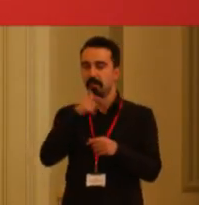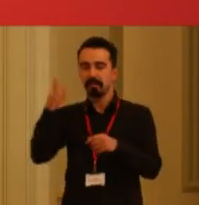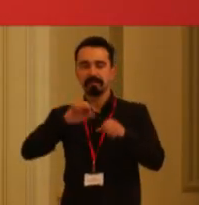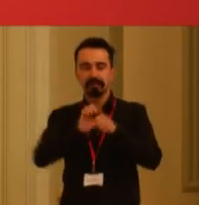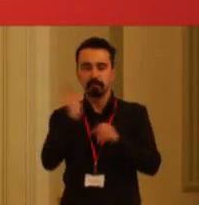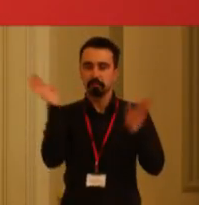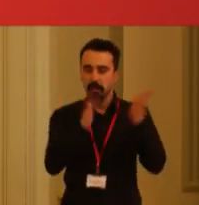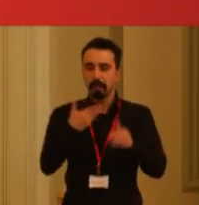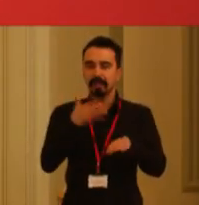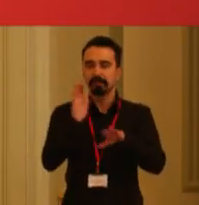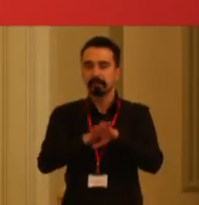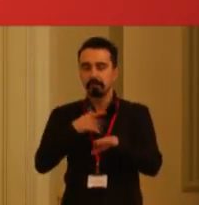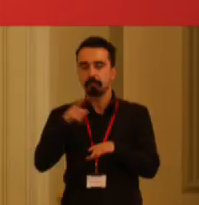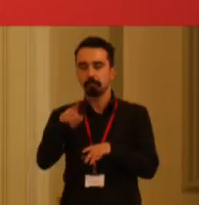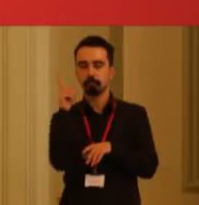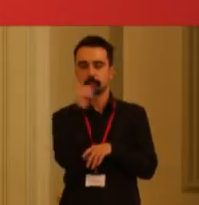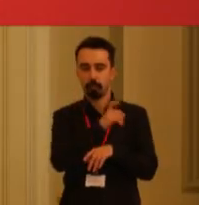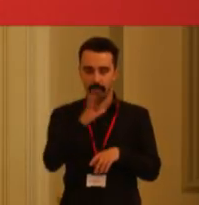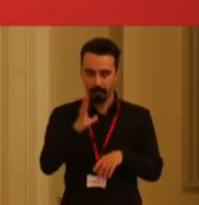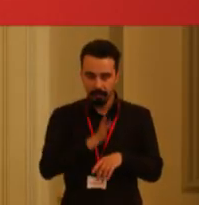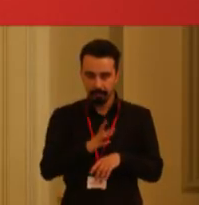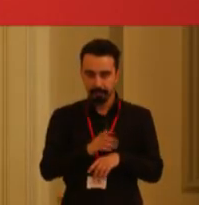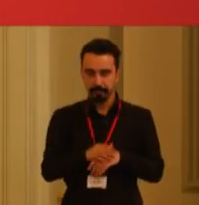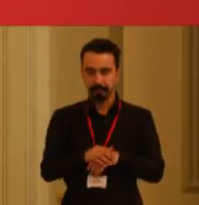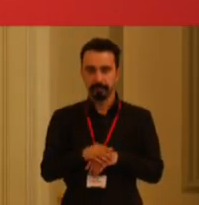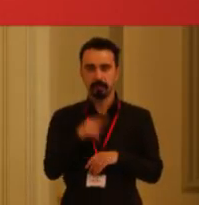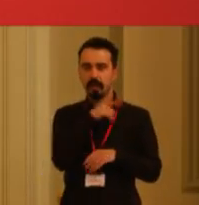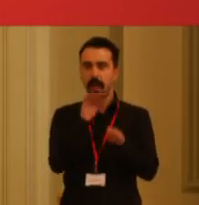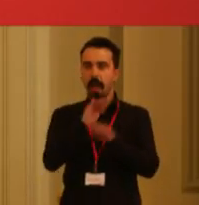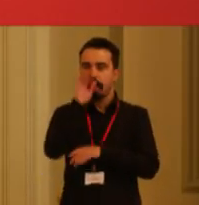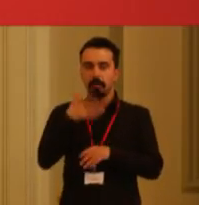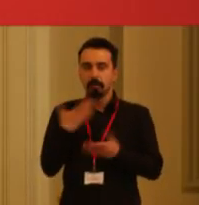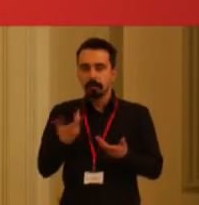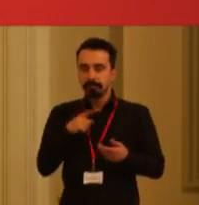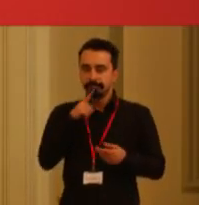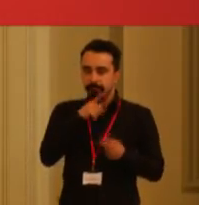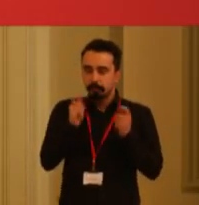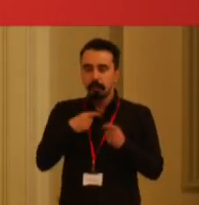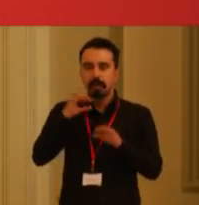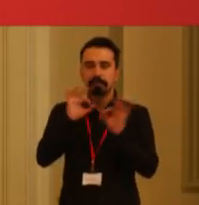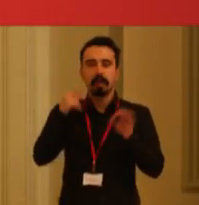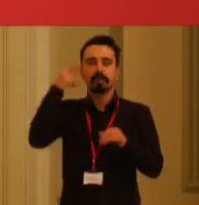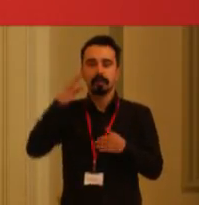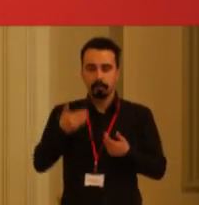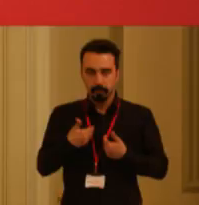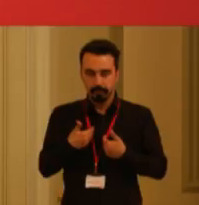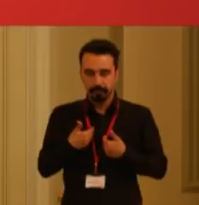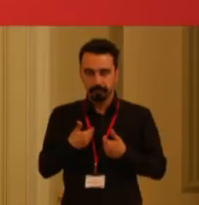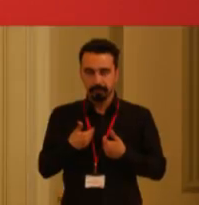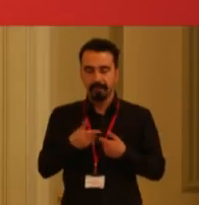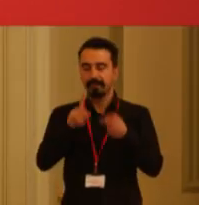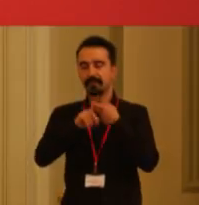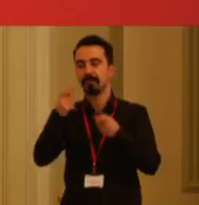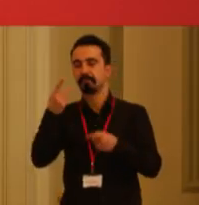leave the house to attend university in another town. And she said, what can I do? I never ever found anything